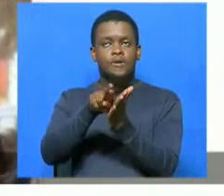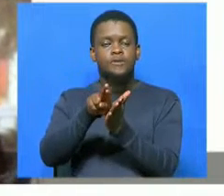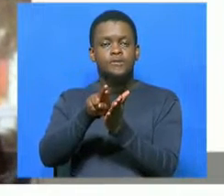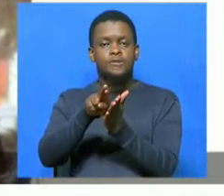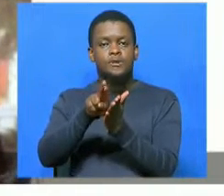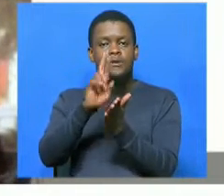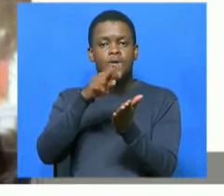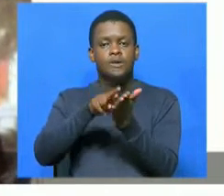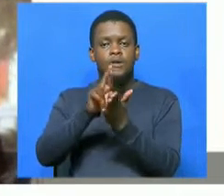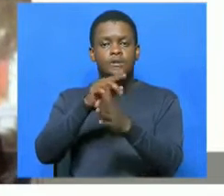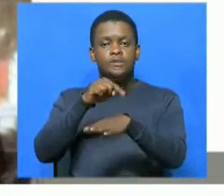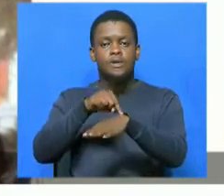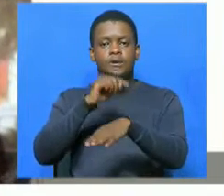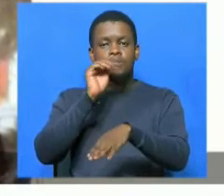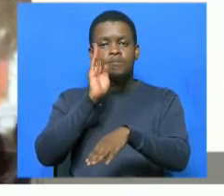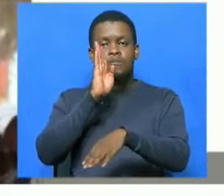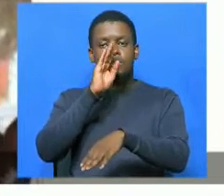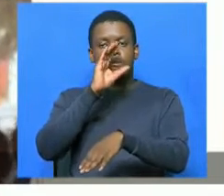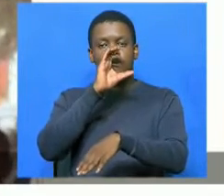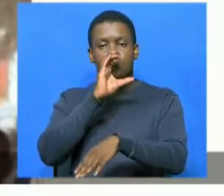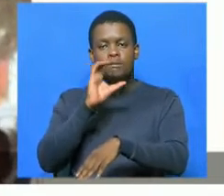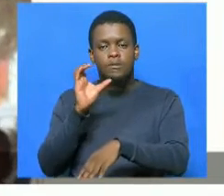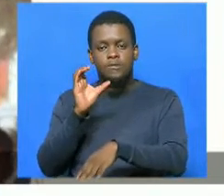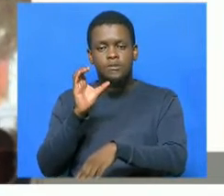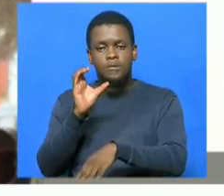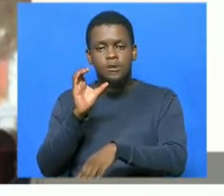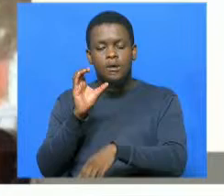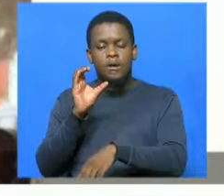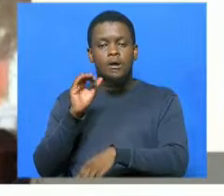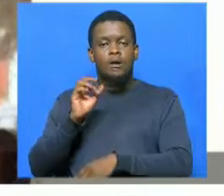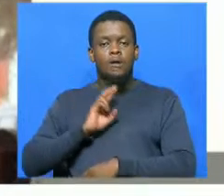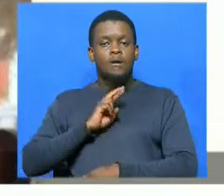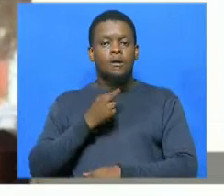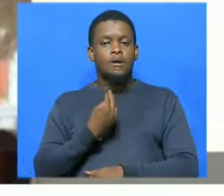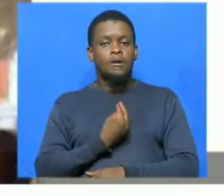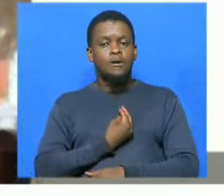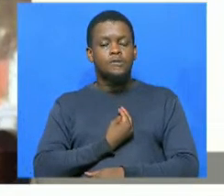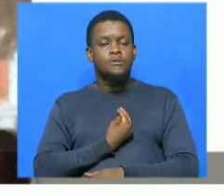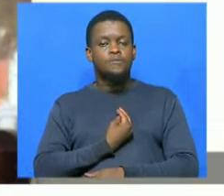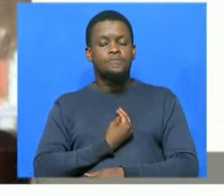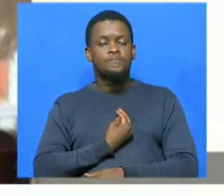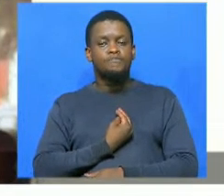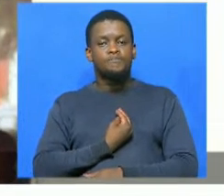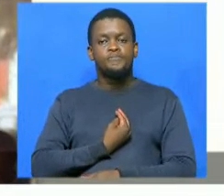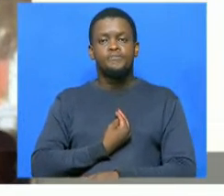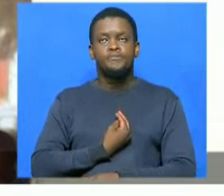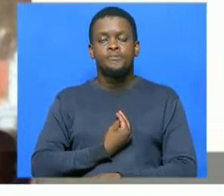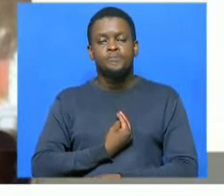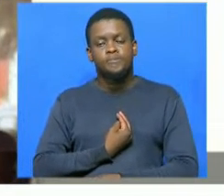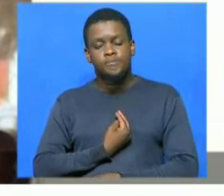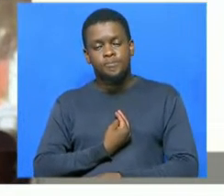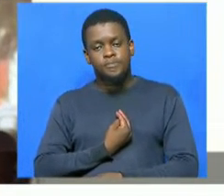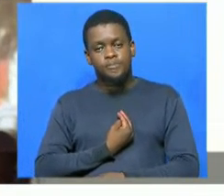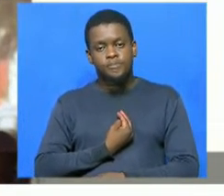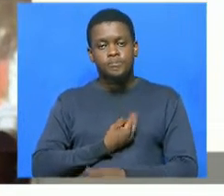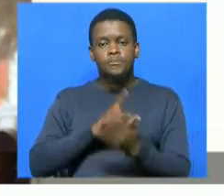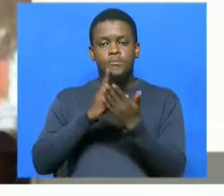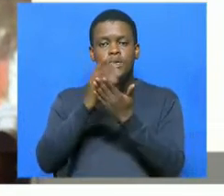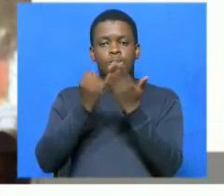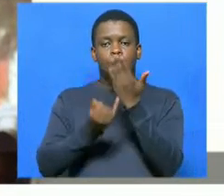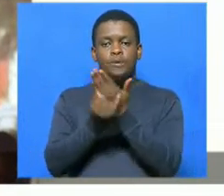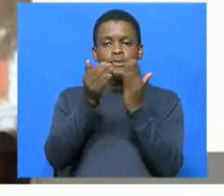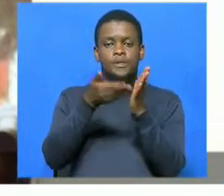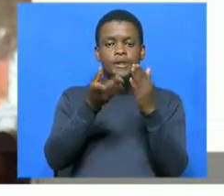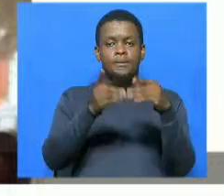e tshwanetseng ka gore currently we are running a problem. This project came at an